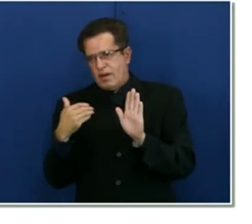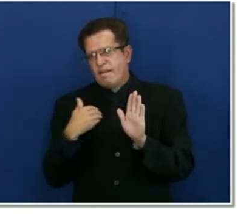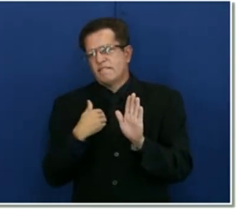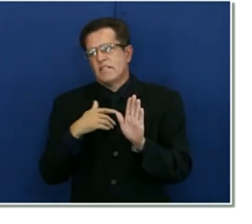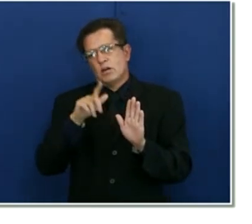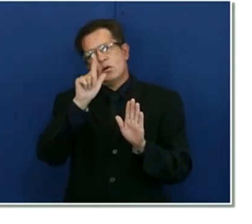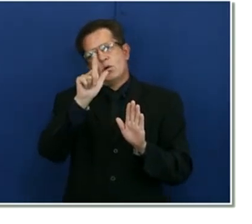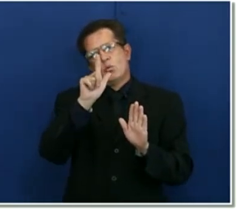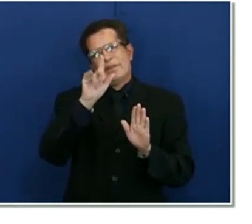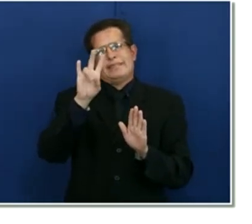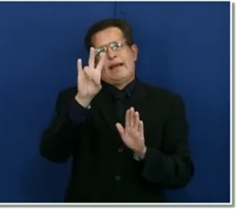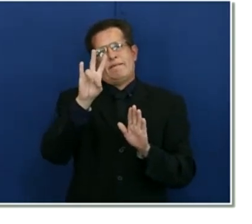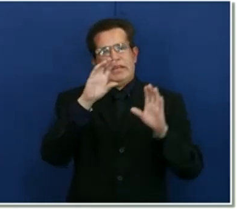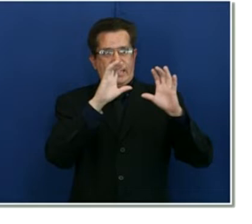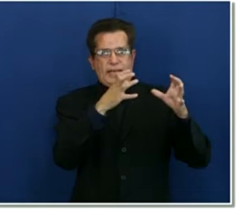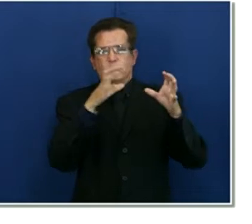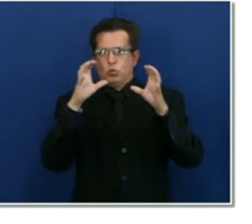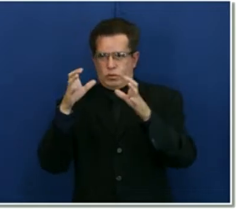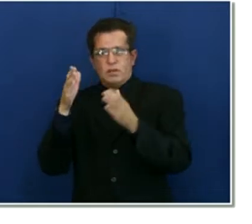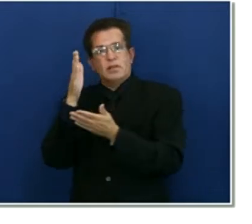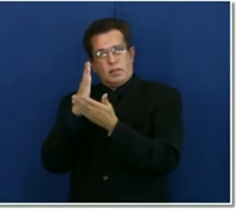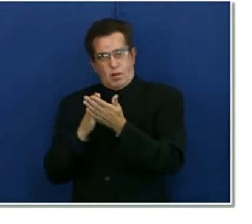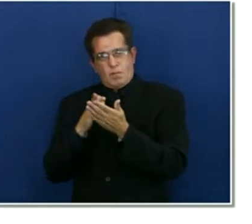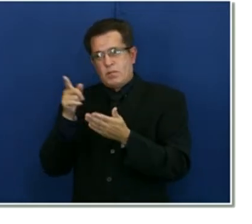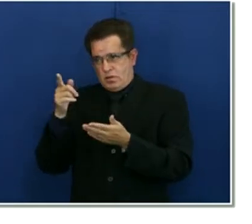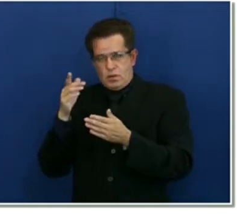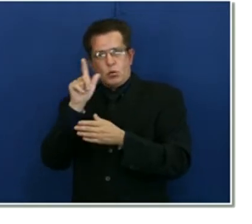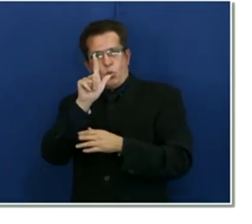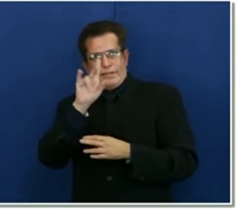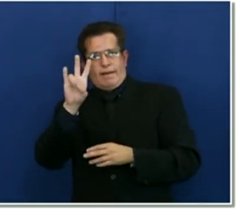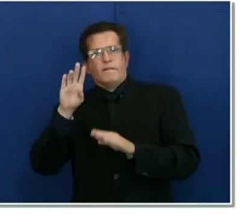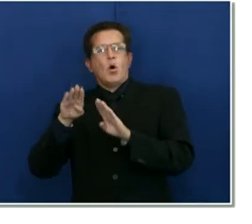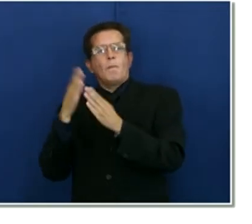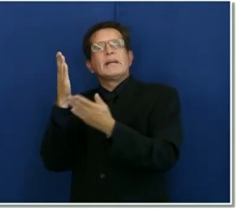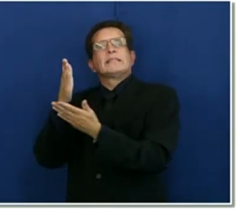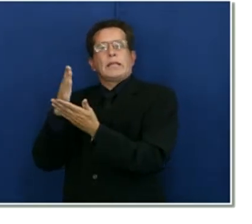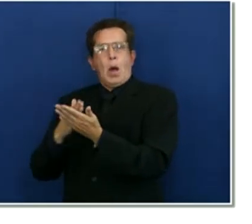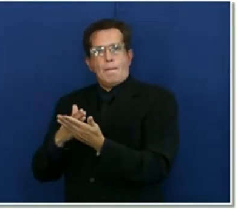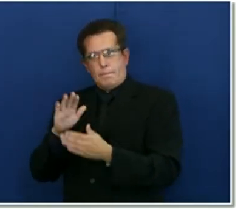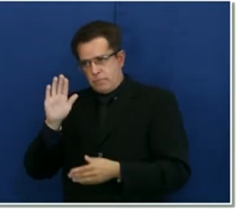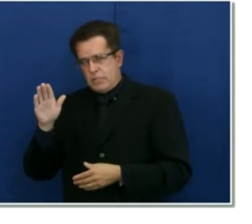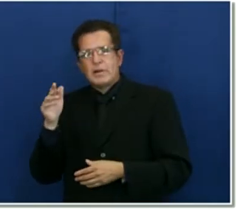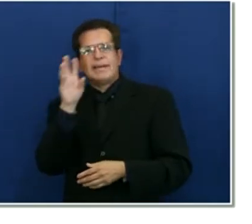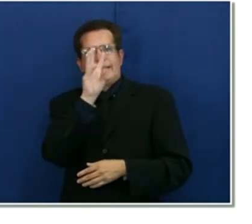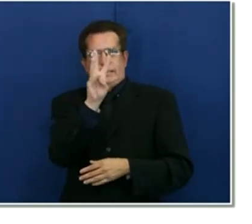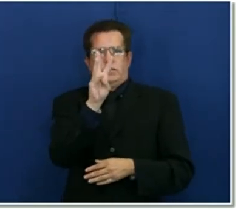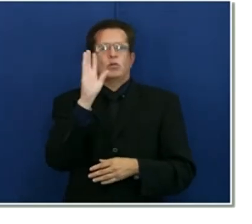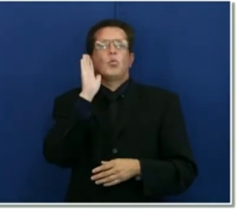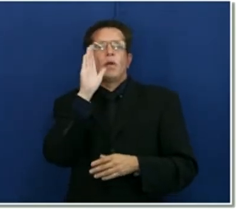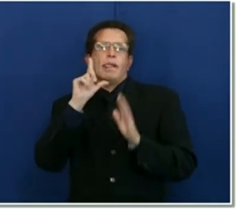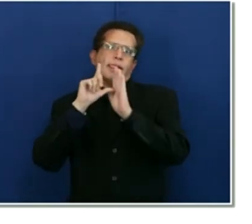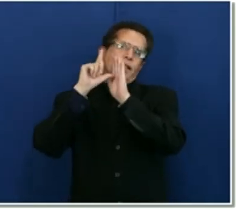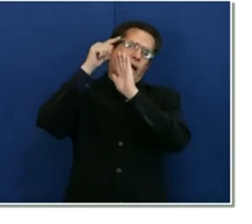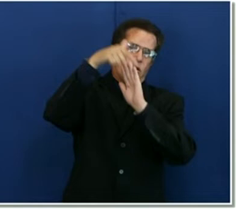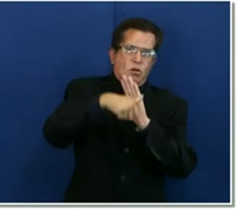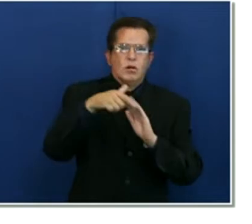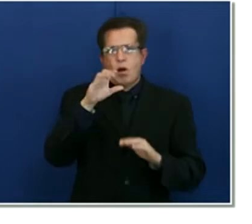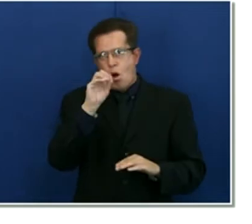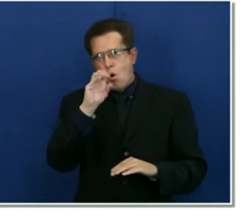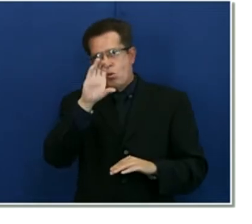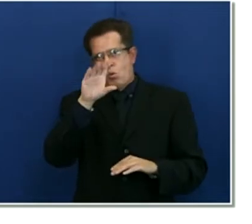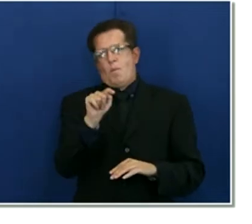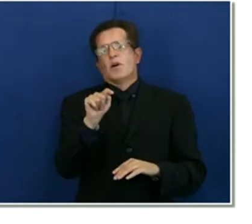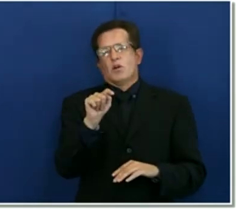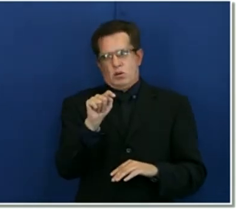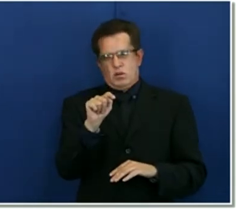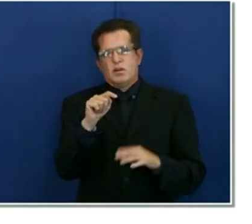27 districts are open to some or all students. 6 districts will open later in October, from